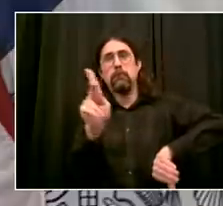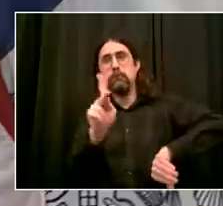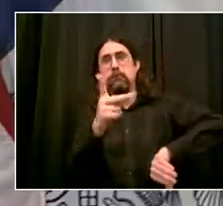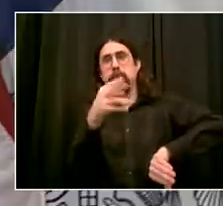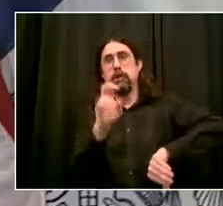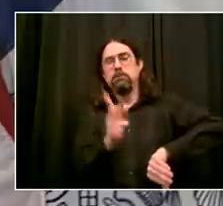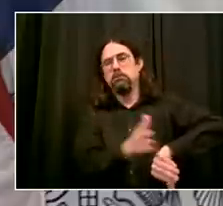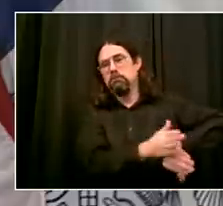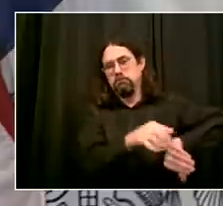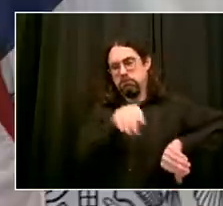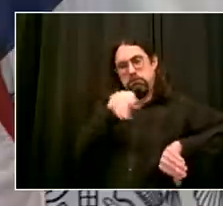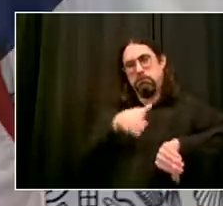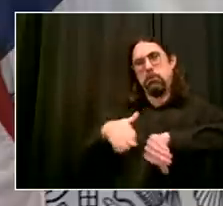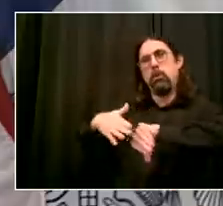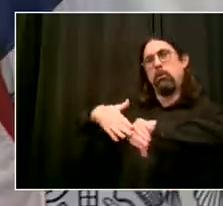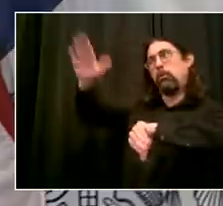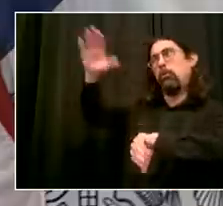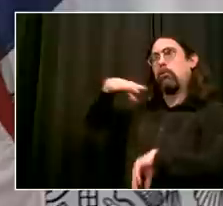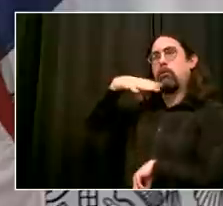I have more questions about